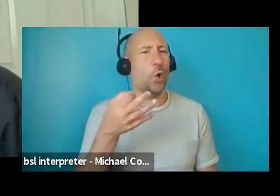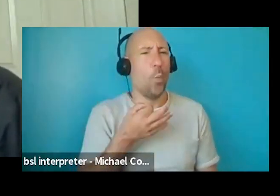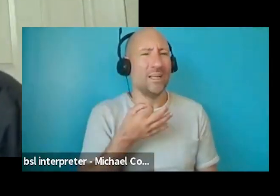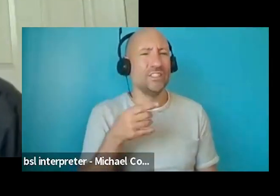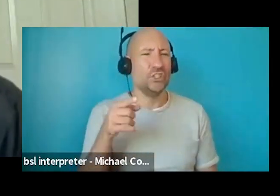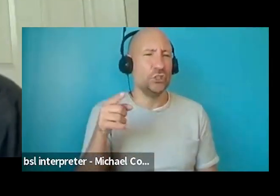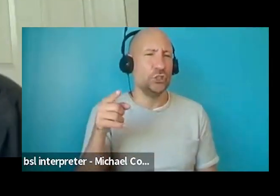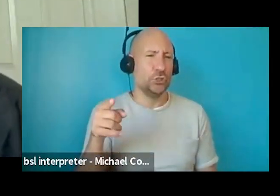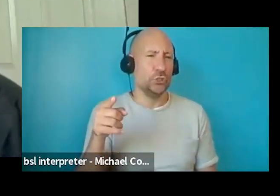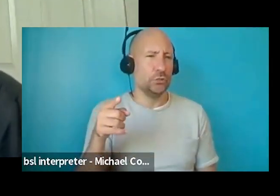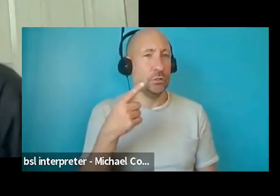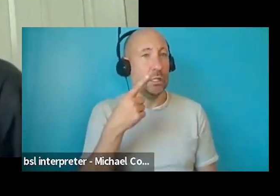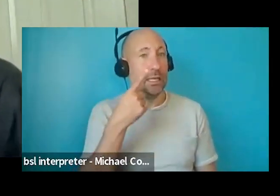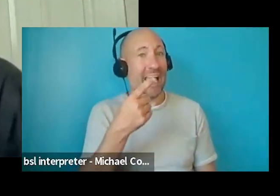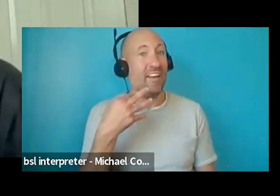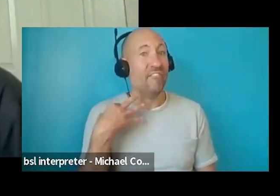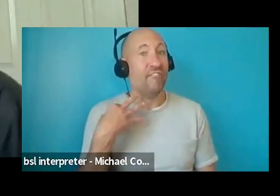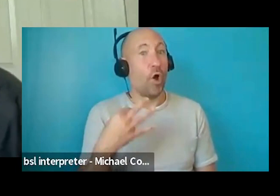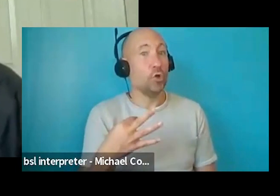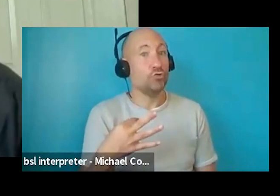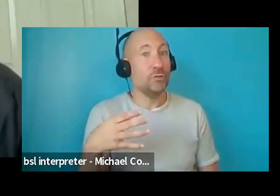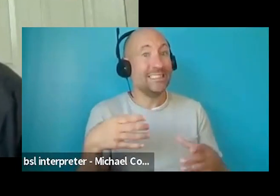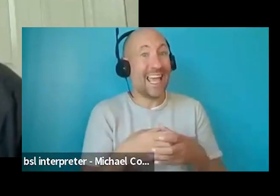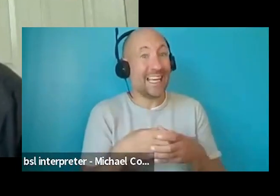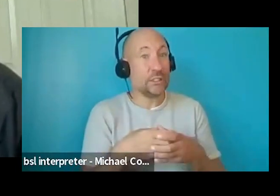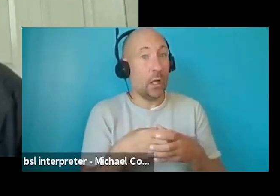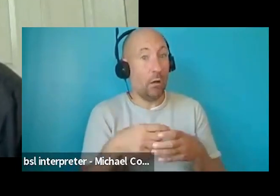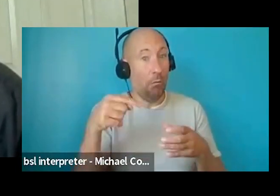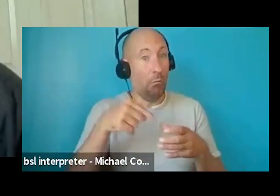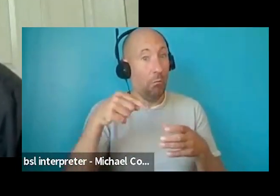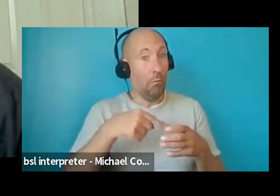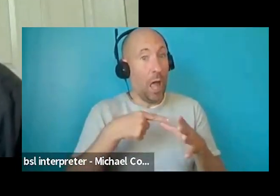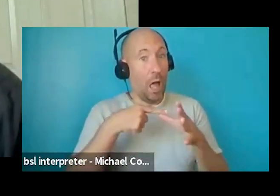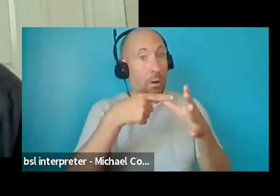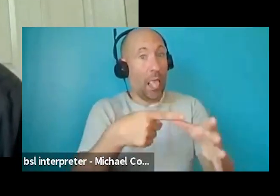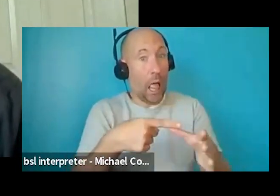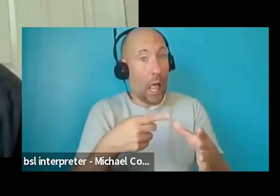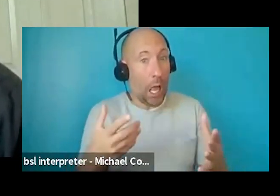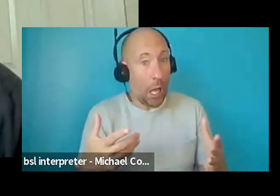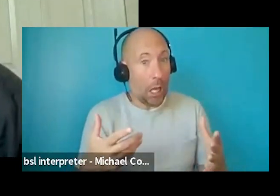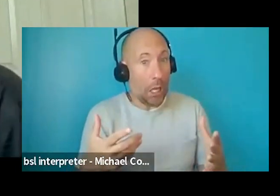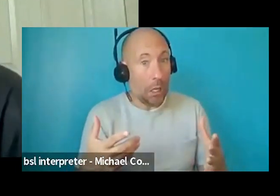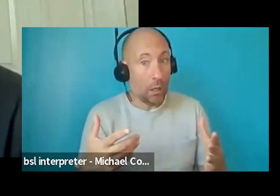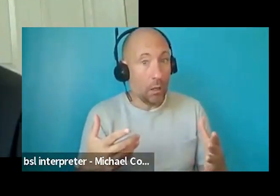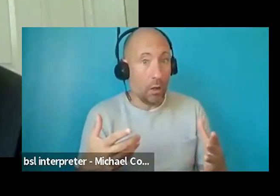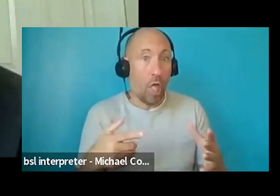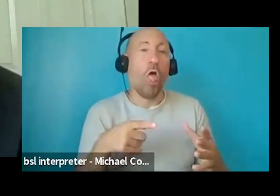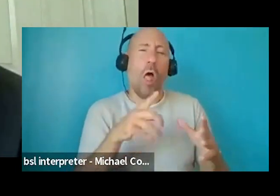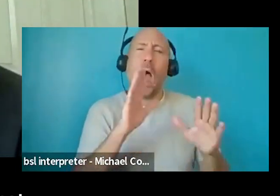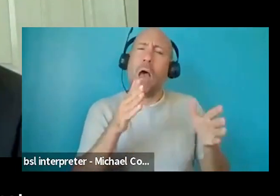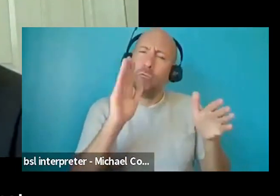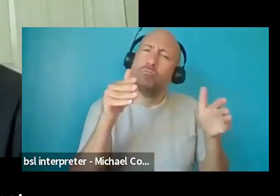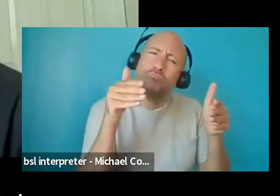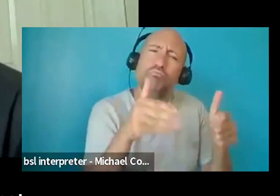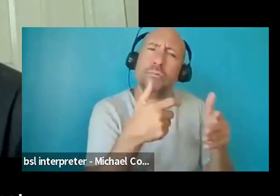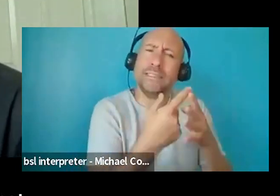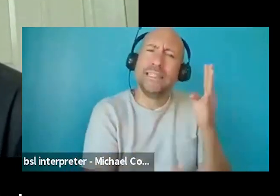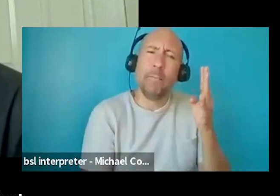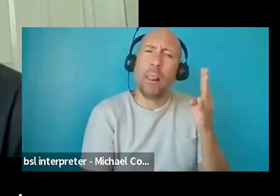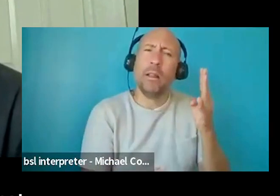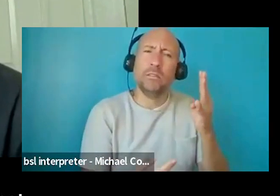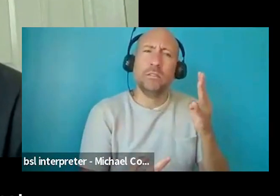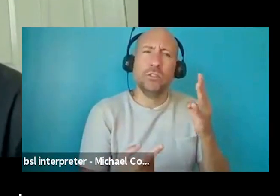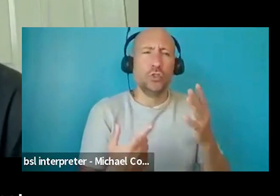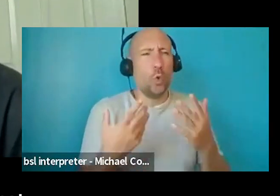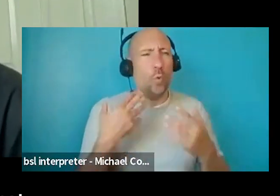sector participate, those working within the context of disability? So organizations